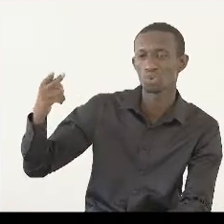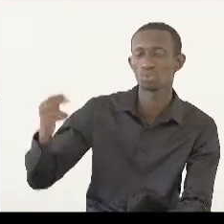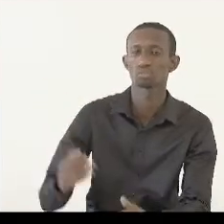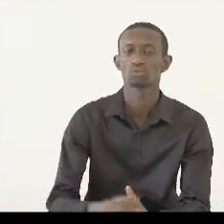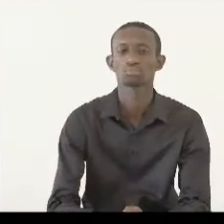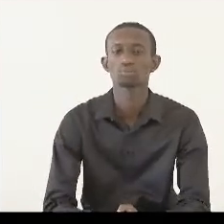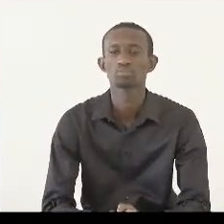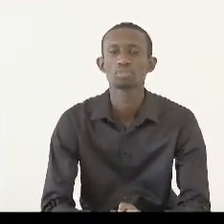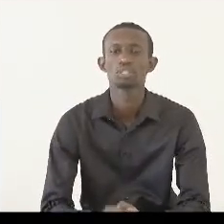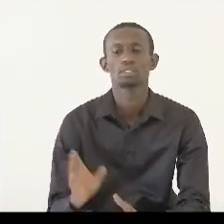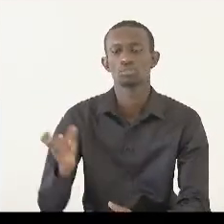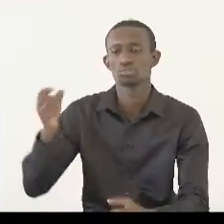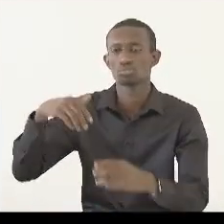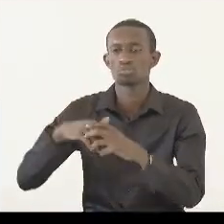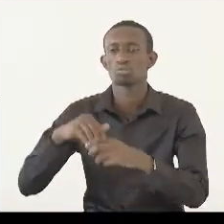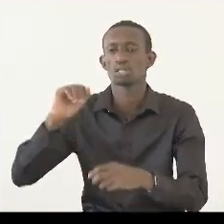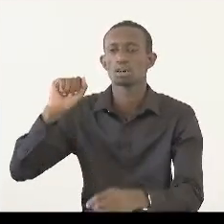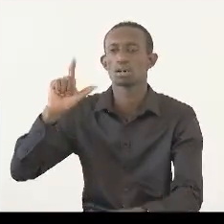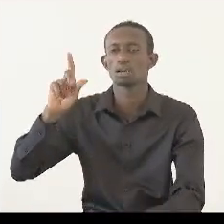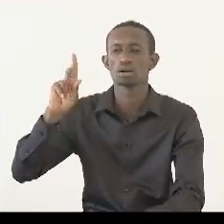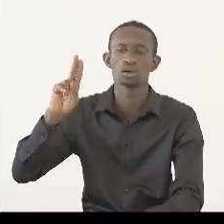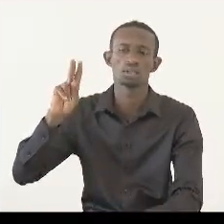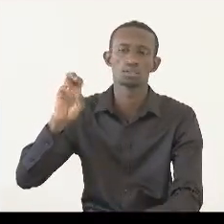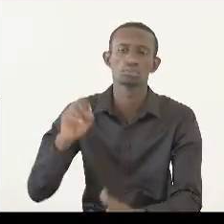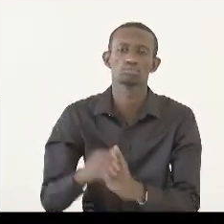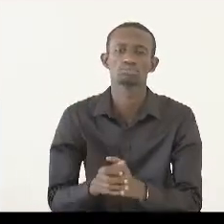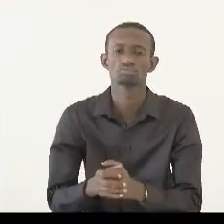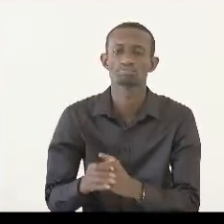an aldehyde. This is an aldehyde. Then to benzoic acid.